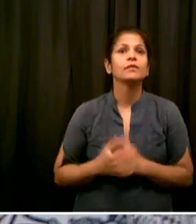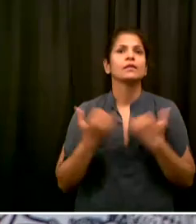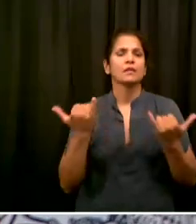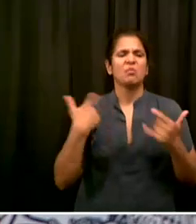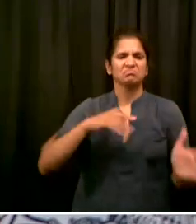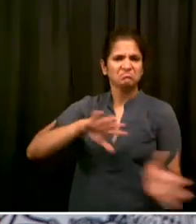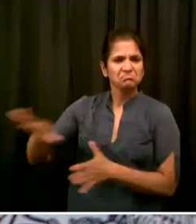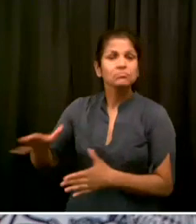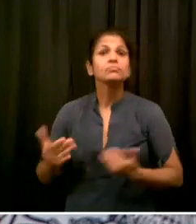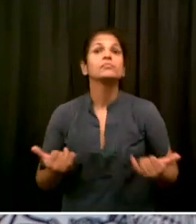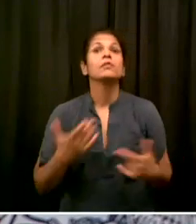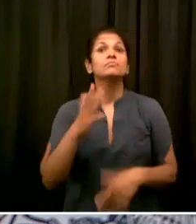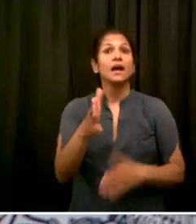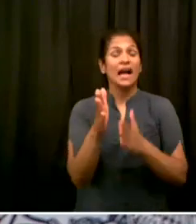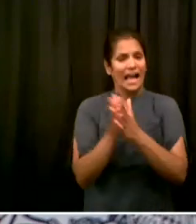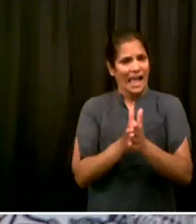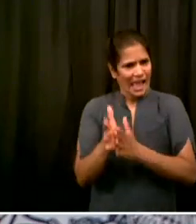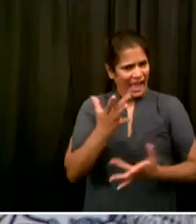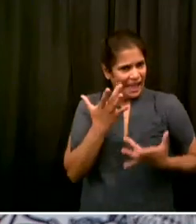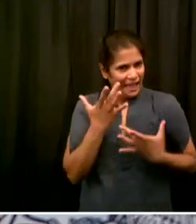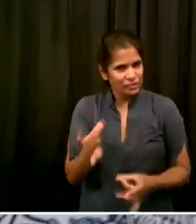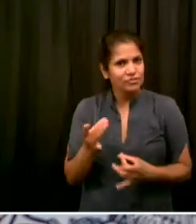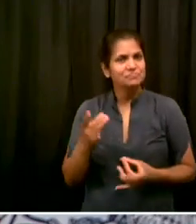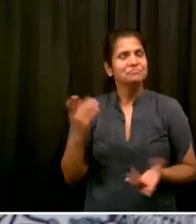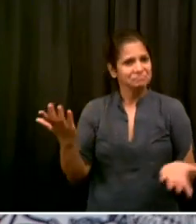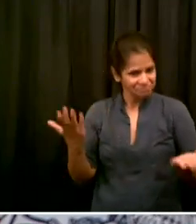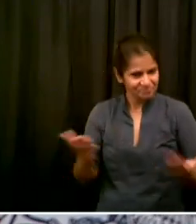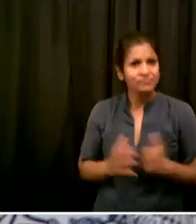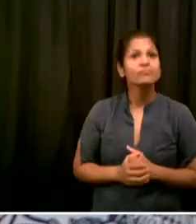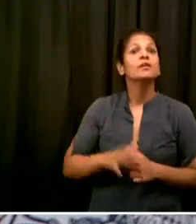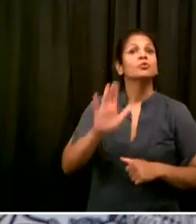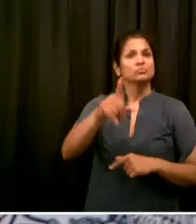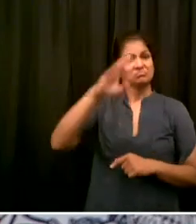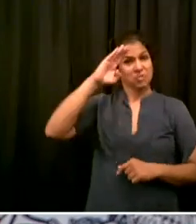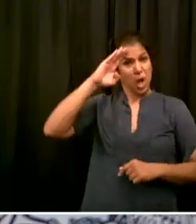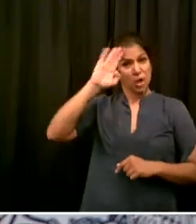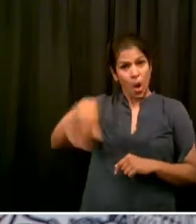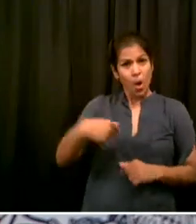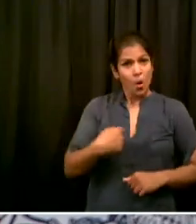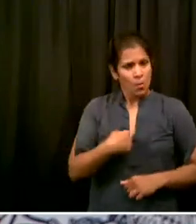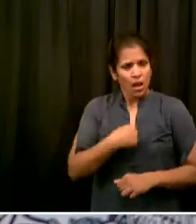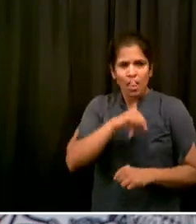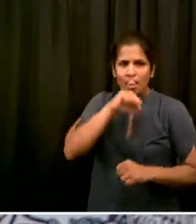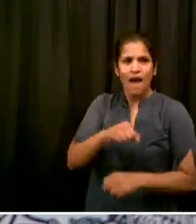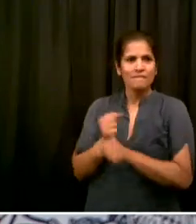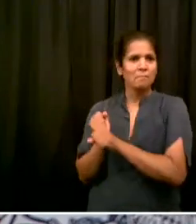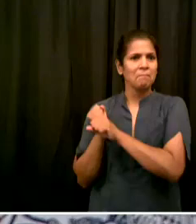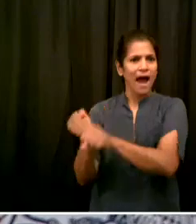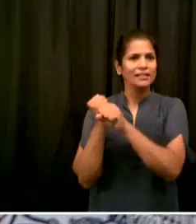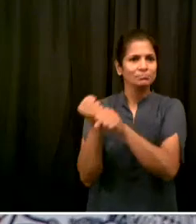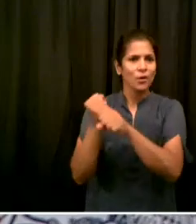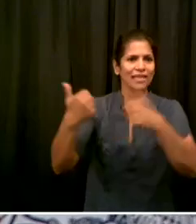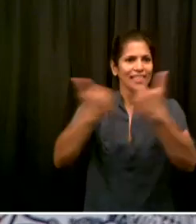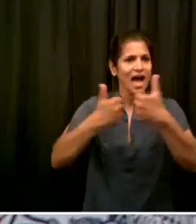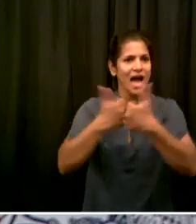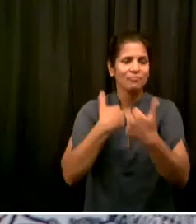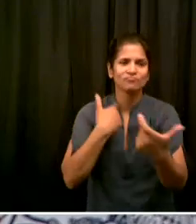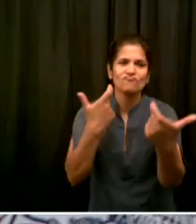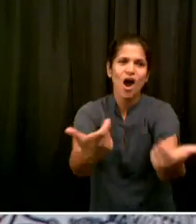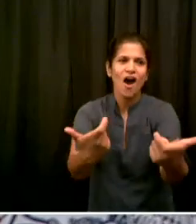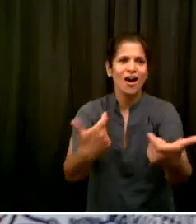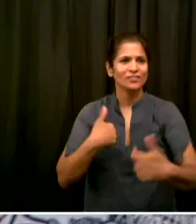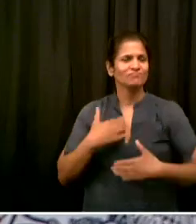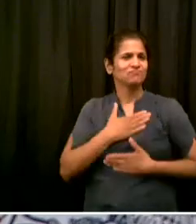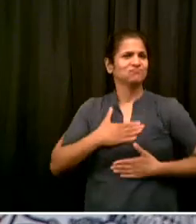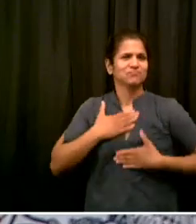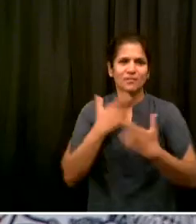love, baseball, you're going to see baseball and testing come together here. Because a team that sometimes I've had some